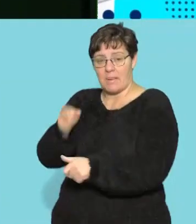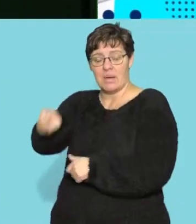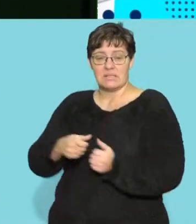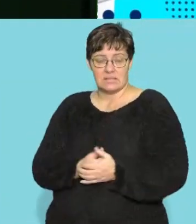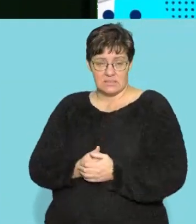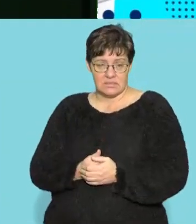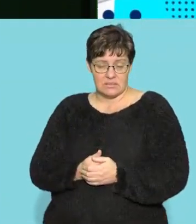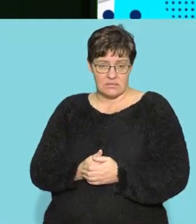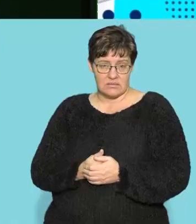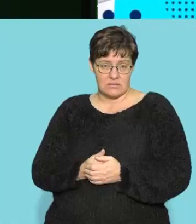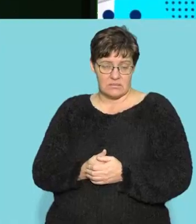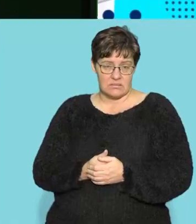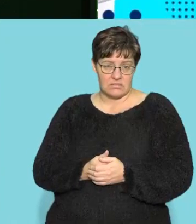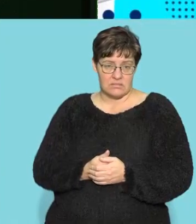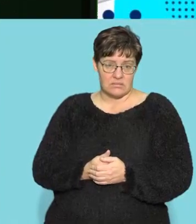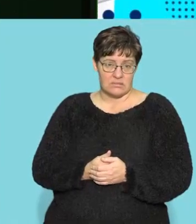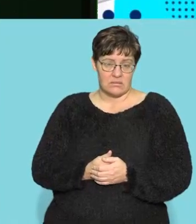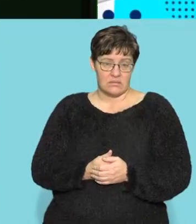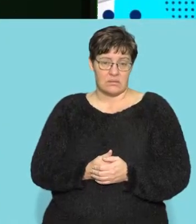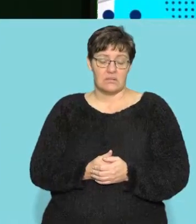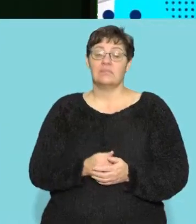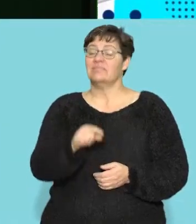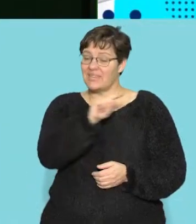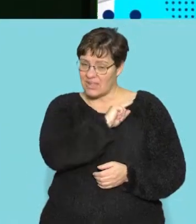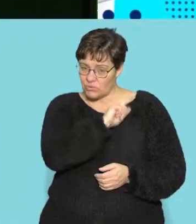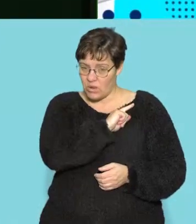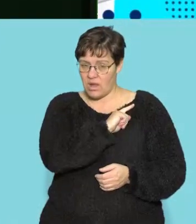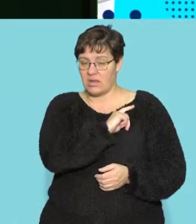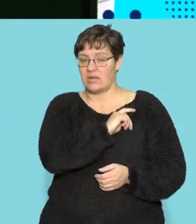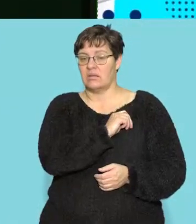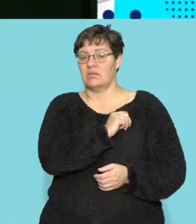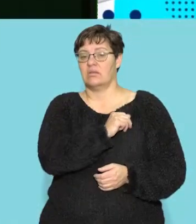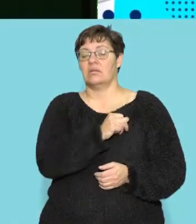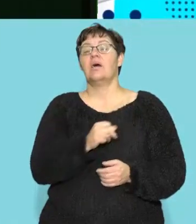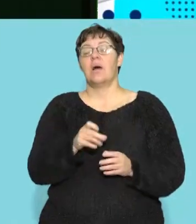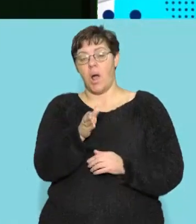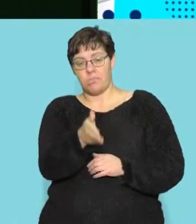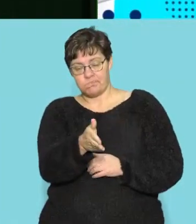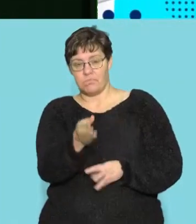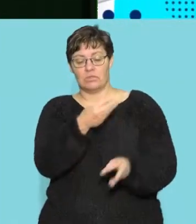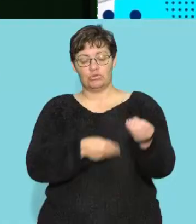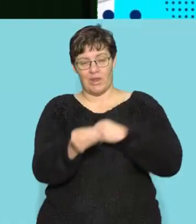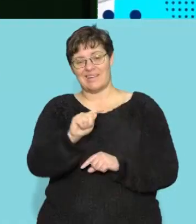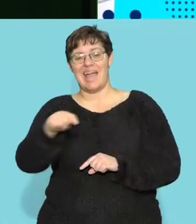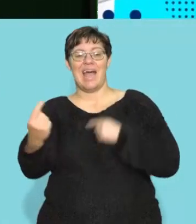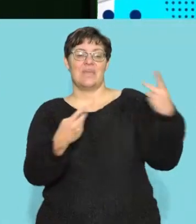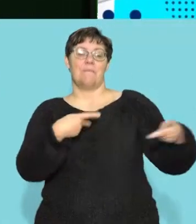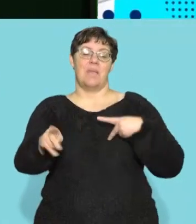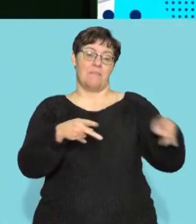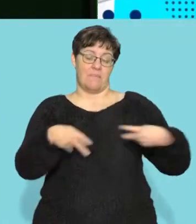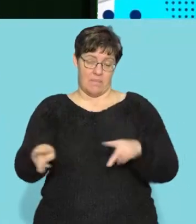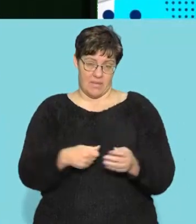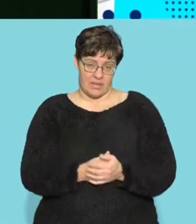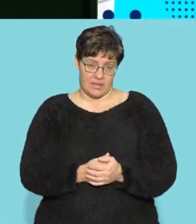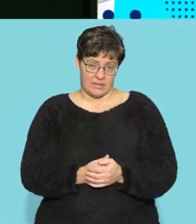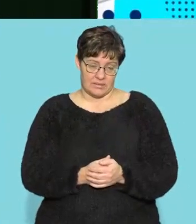to be repaid to the tenant, and therefore it appears under trade and other payables.